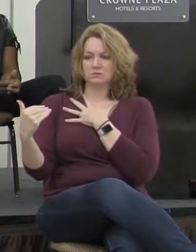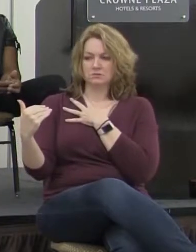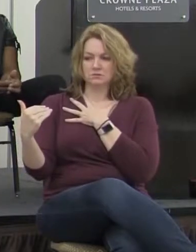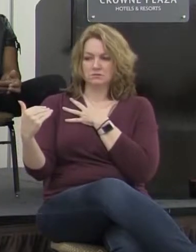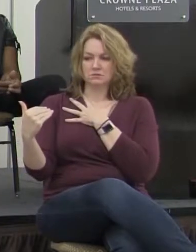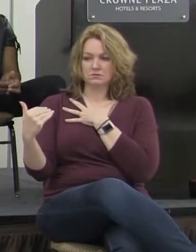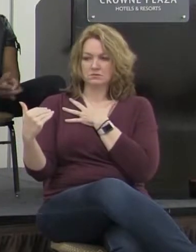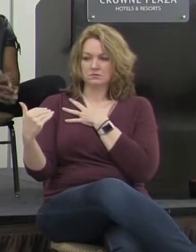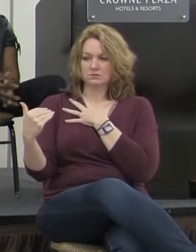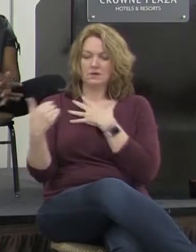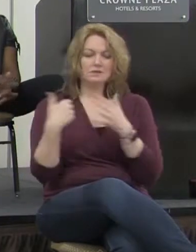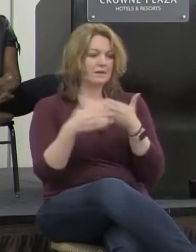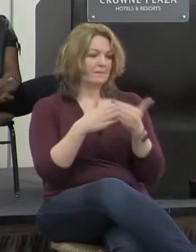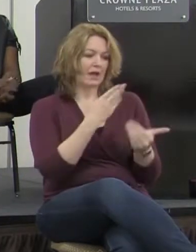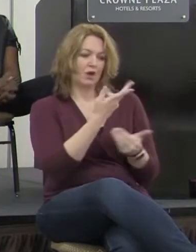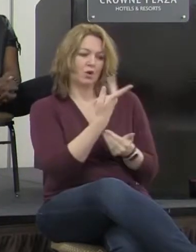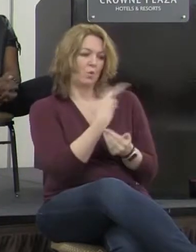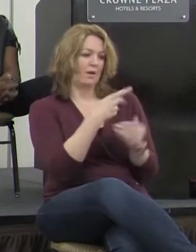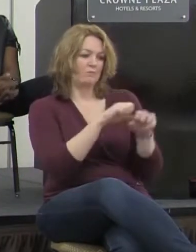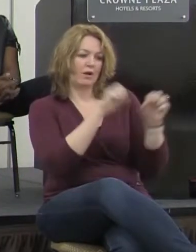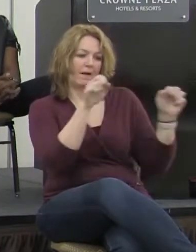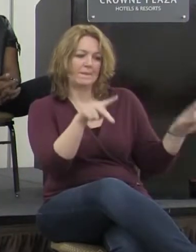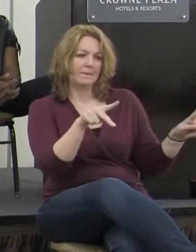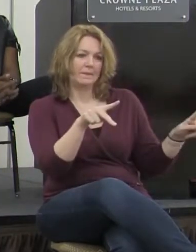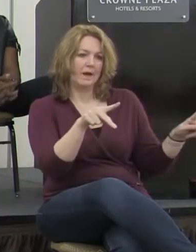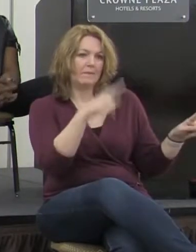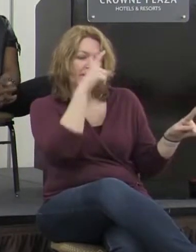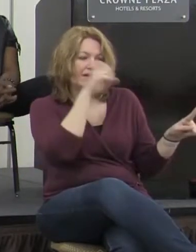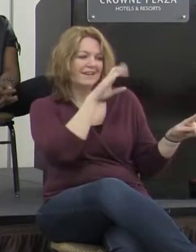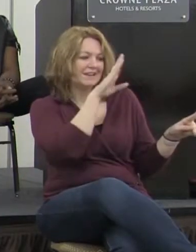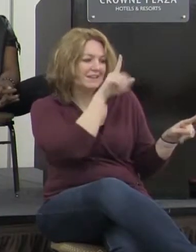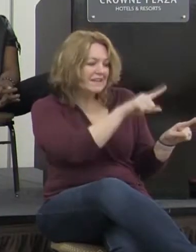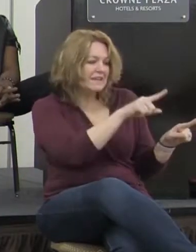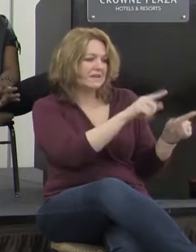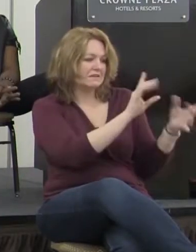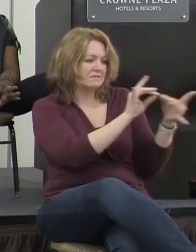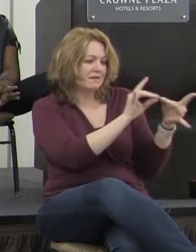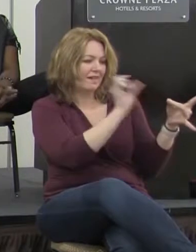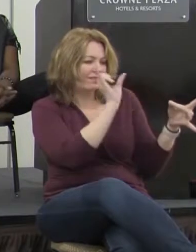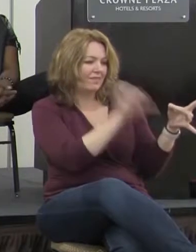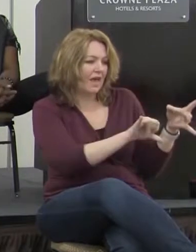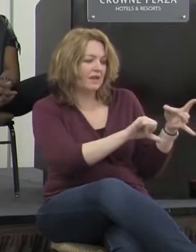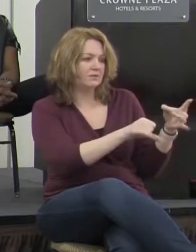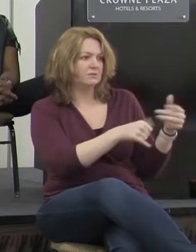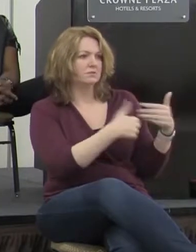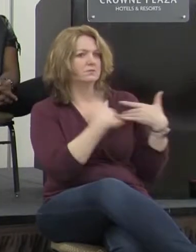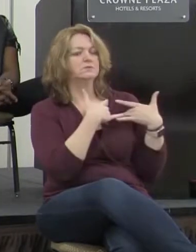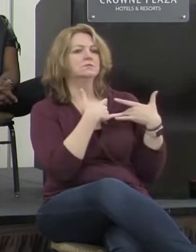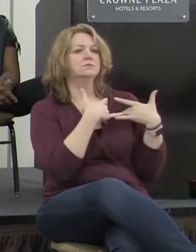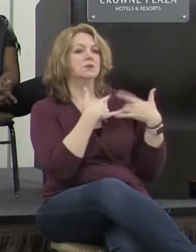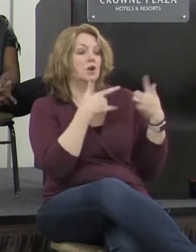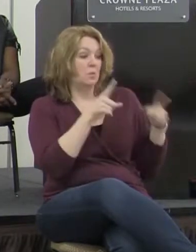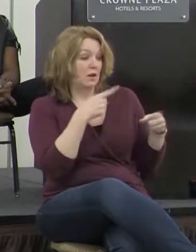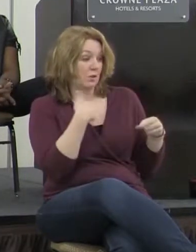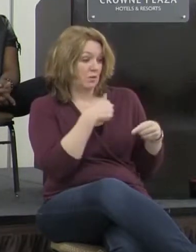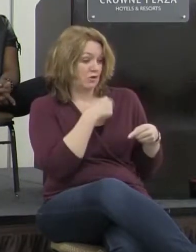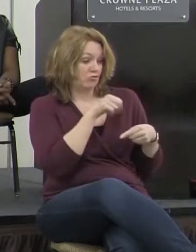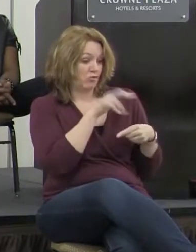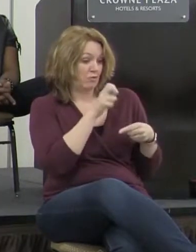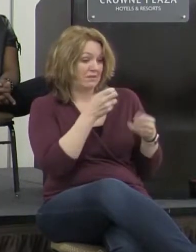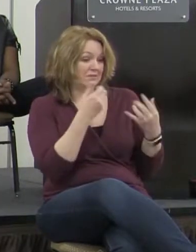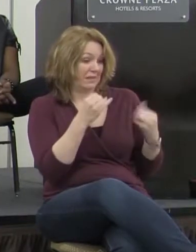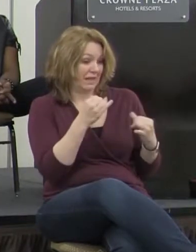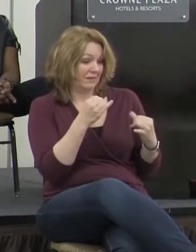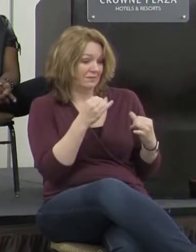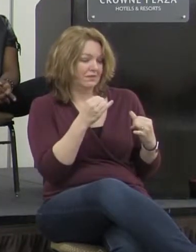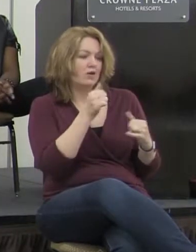my loyalty, even if we break up, for those words. And when we ever do race play, it's generally in